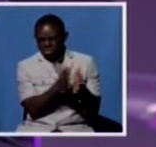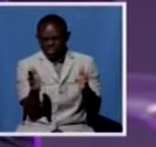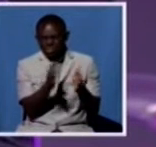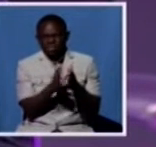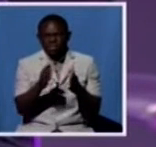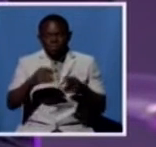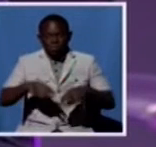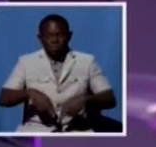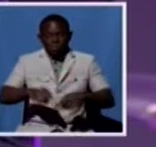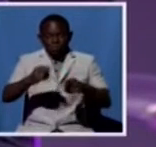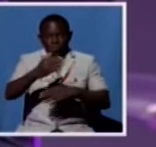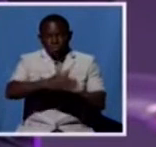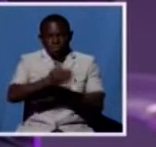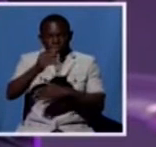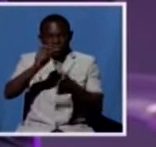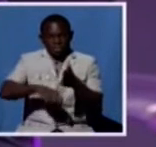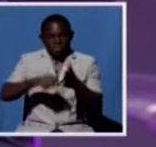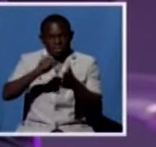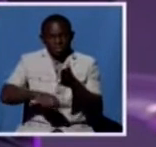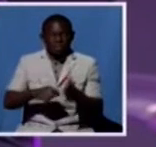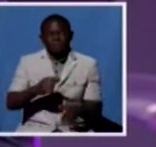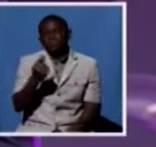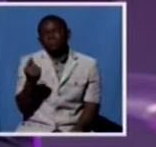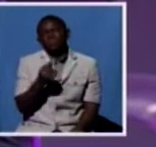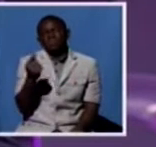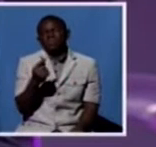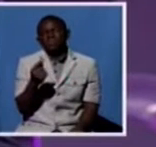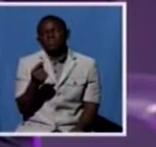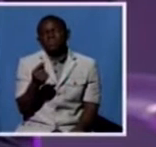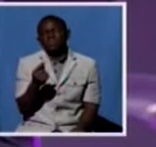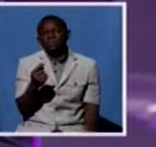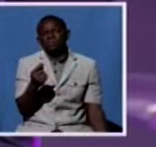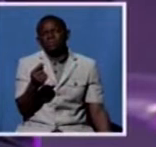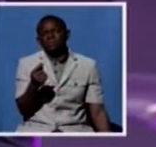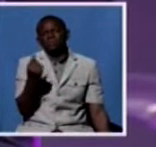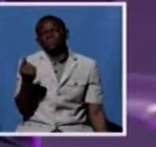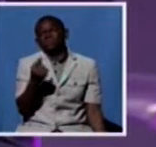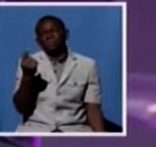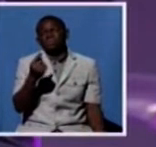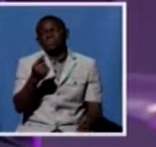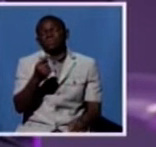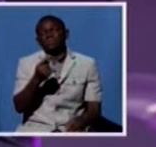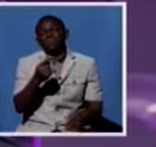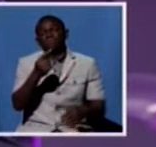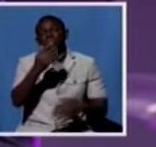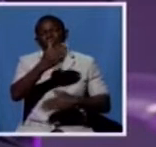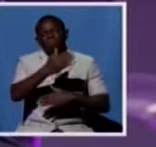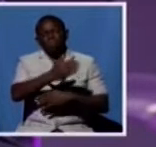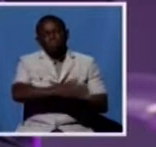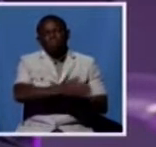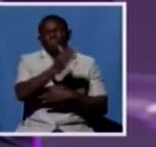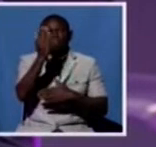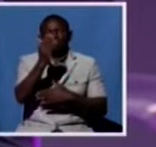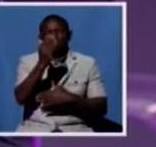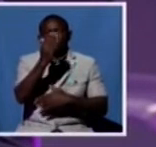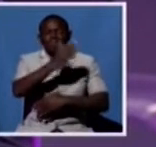applied on the commercial vehicles, and this was just at the ports of entry and also at the way bridges. So